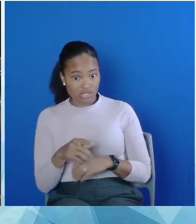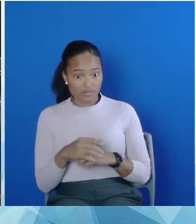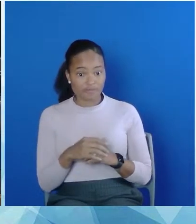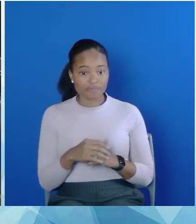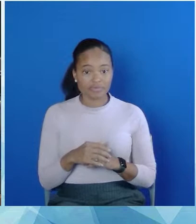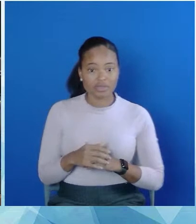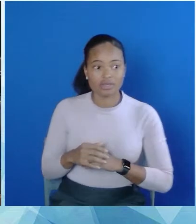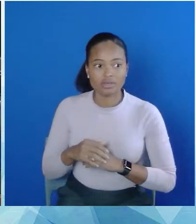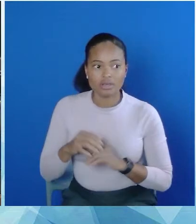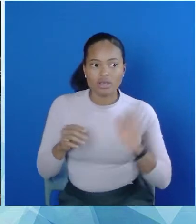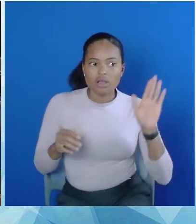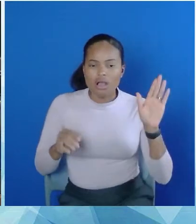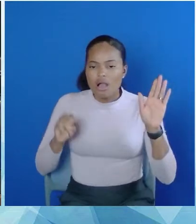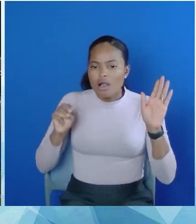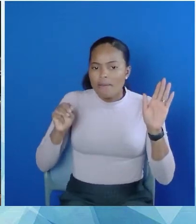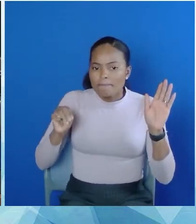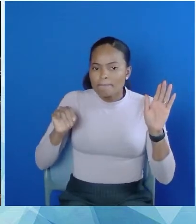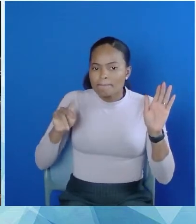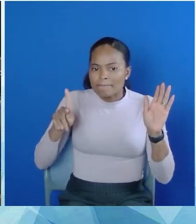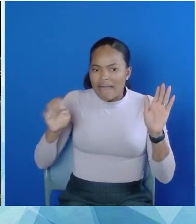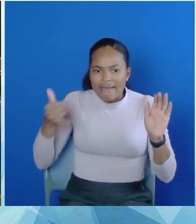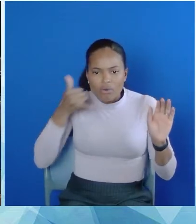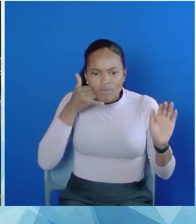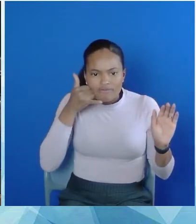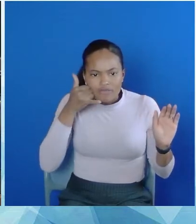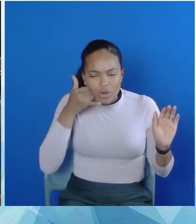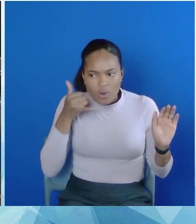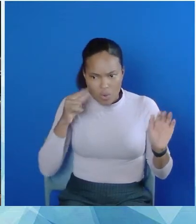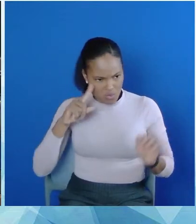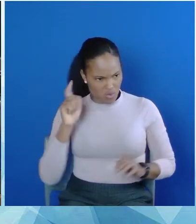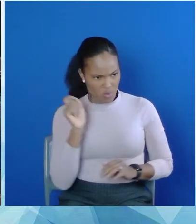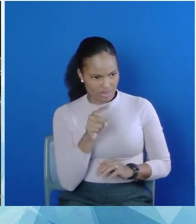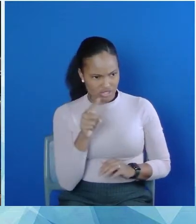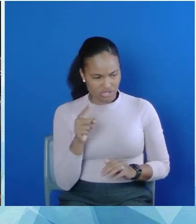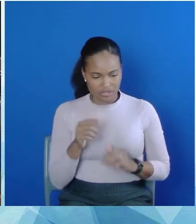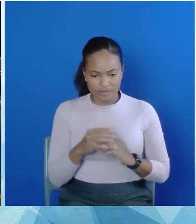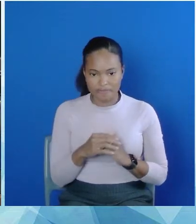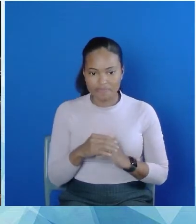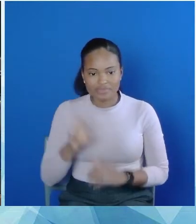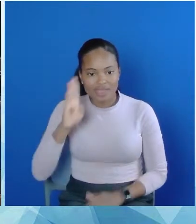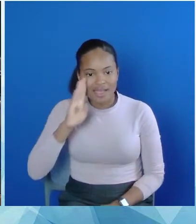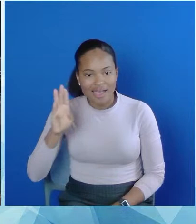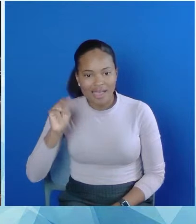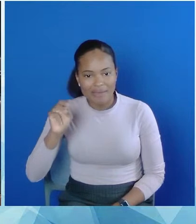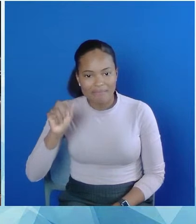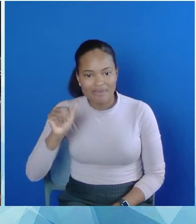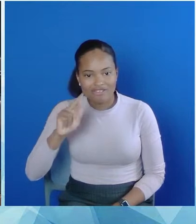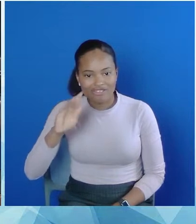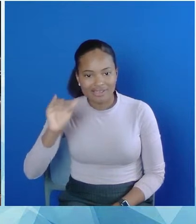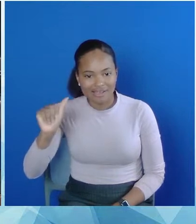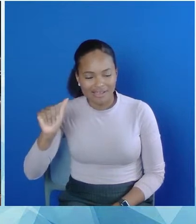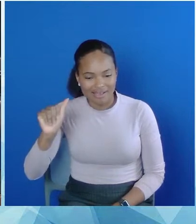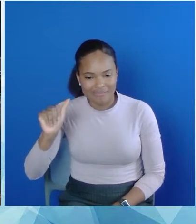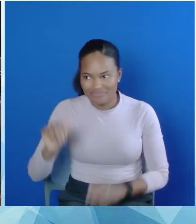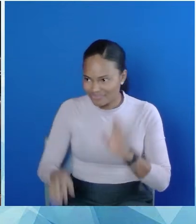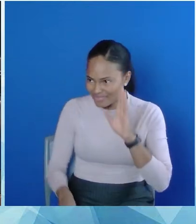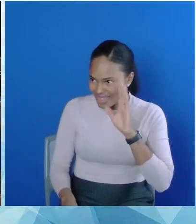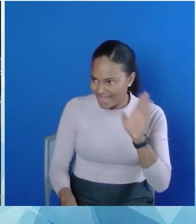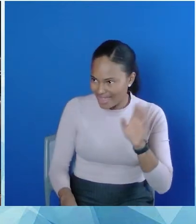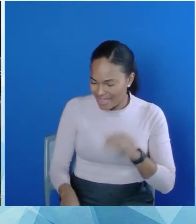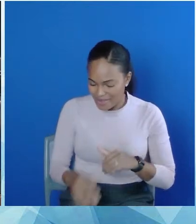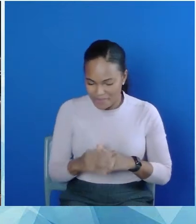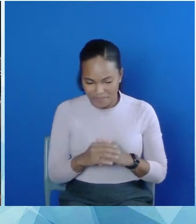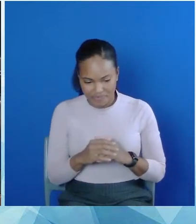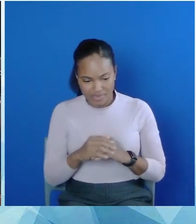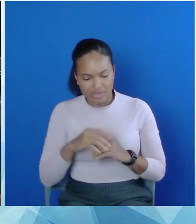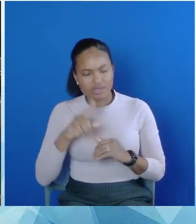Yeah, this is Mike. I have a quick question. Go ahead, Mike. Hi, Maria. Hi, Mike. I have a